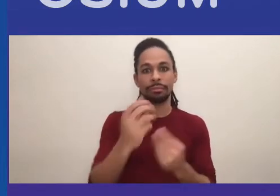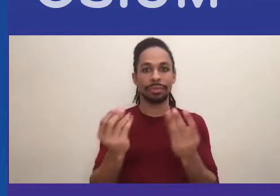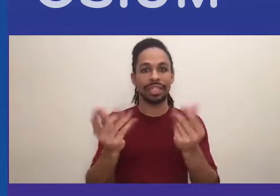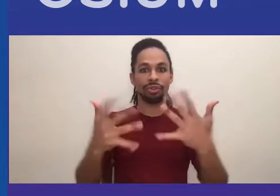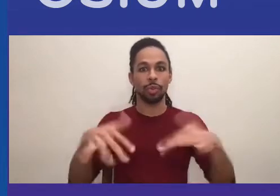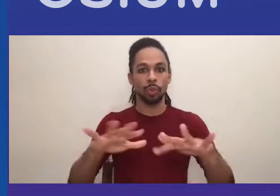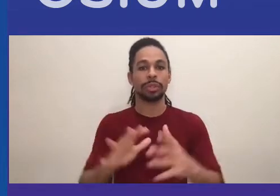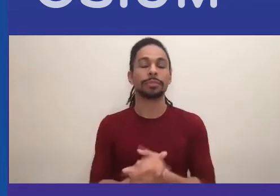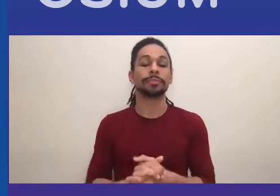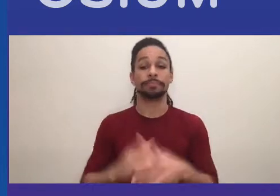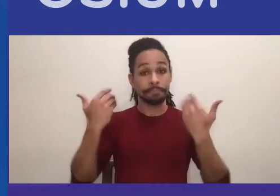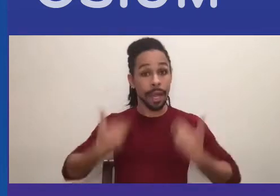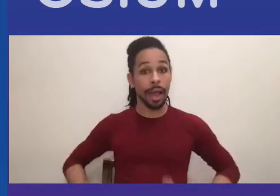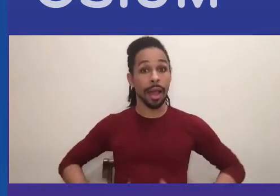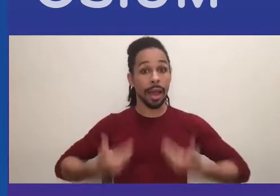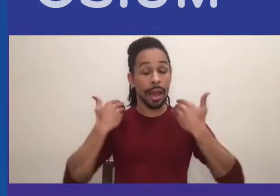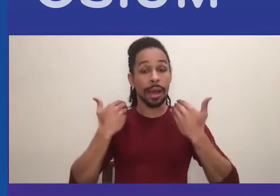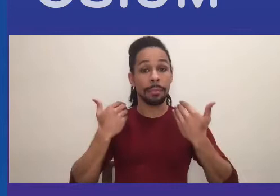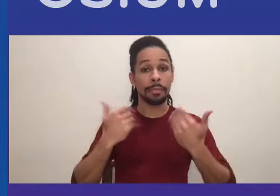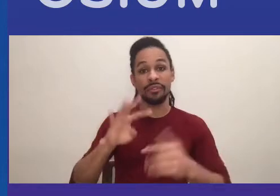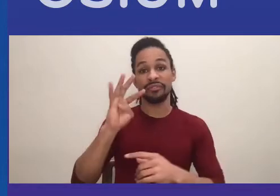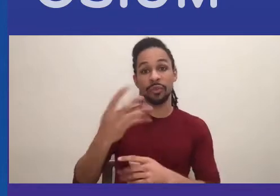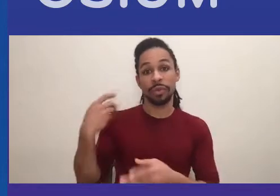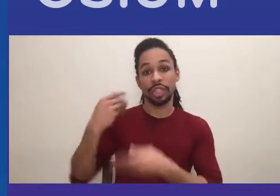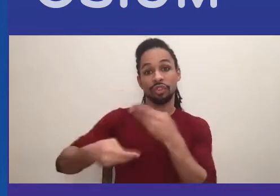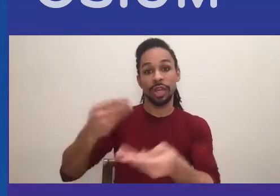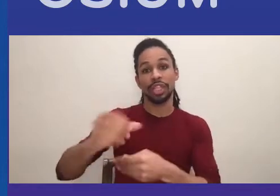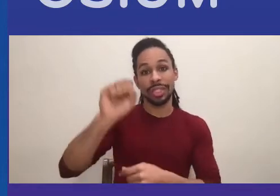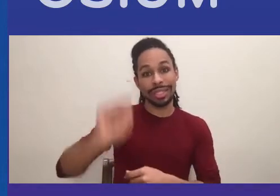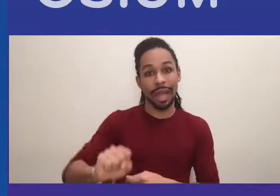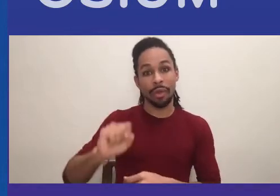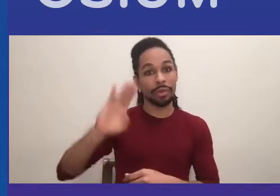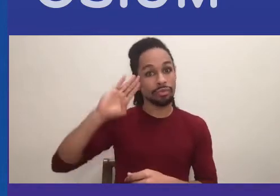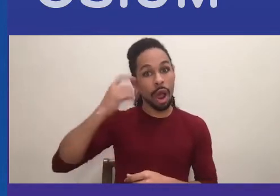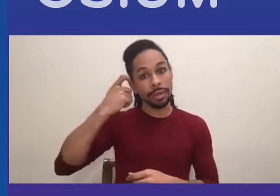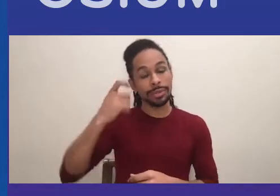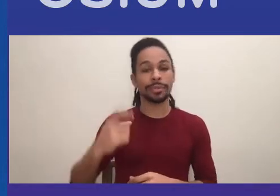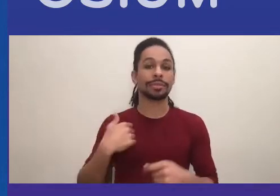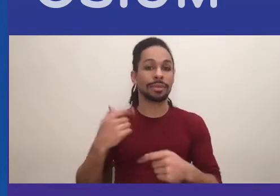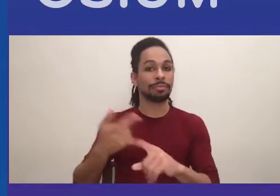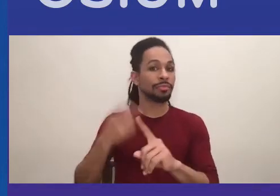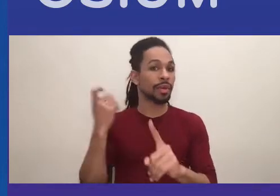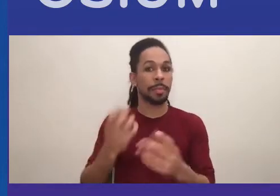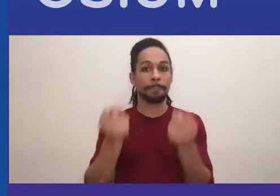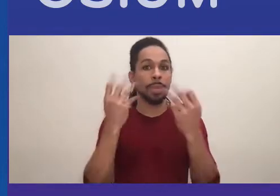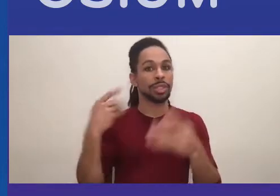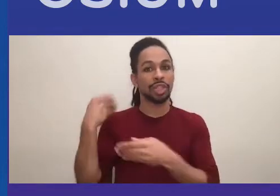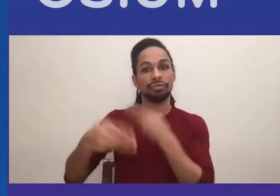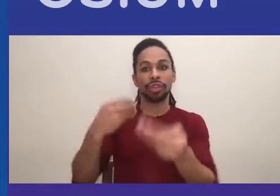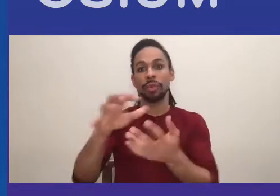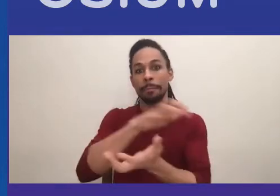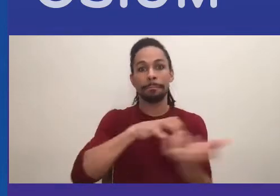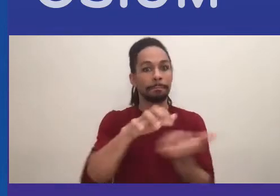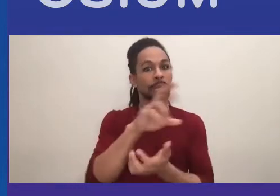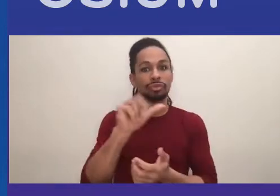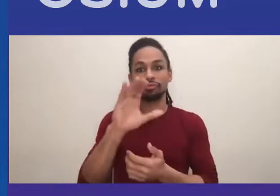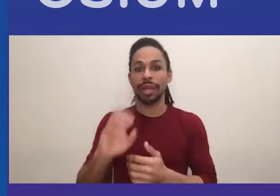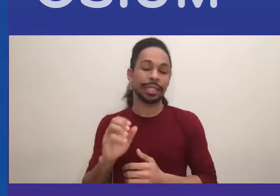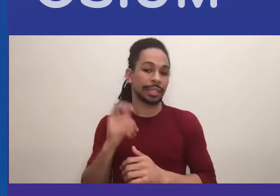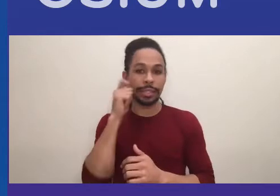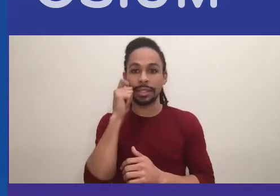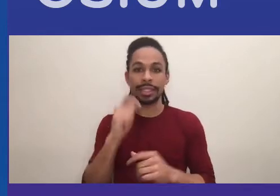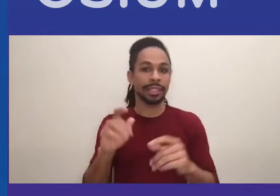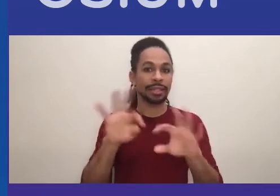Myself, I am fourth generation South Bronx. I come from a multi-generational mixed race family that's